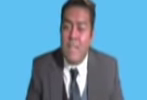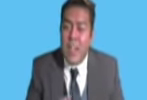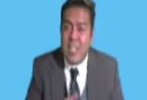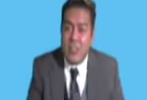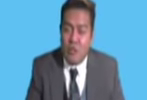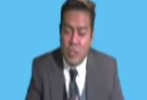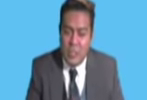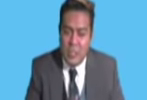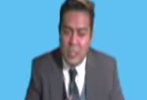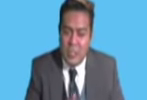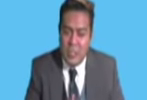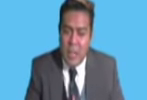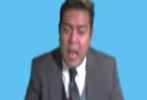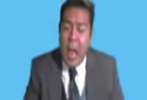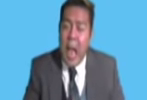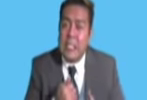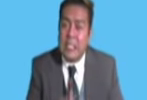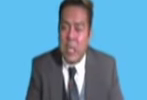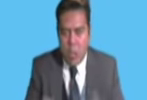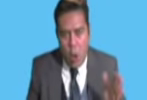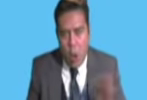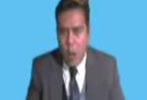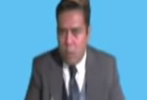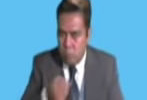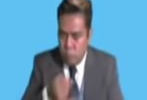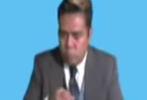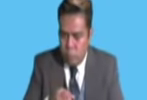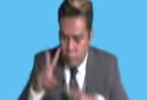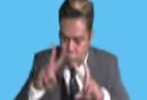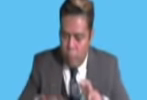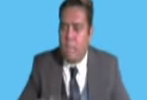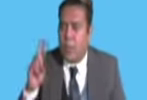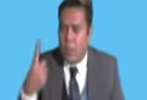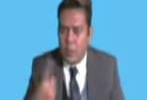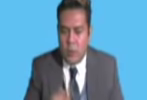the Assistant Minister, are all held under requisition.